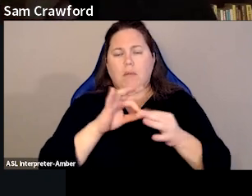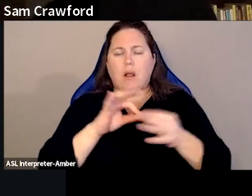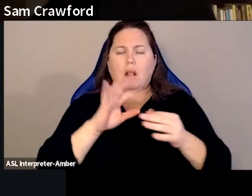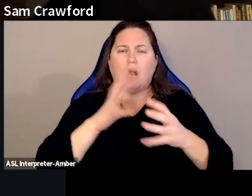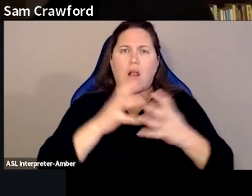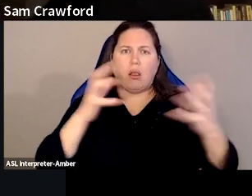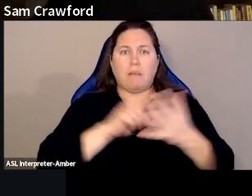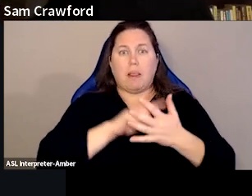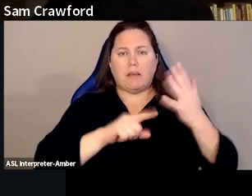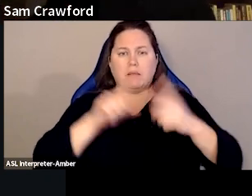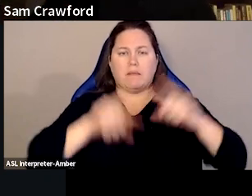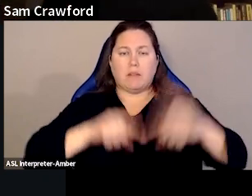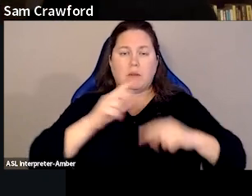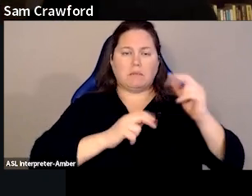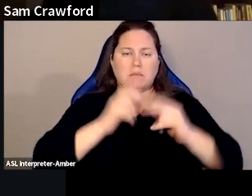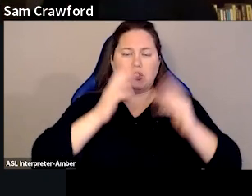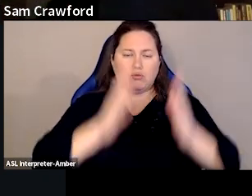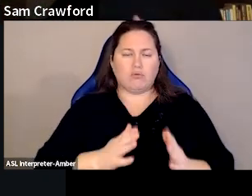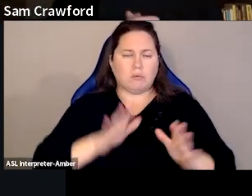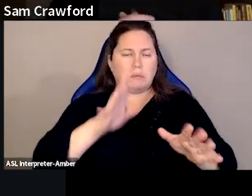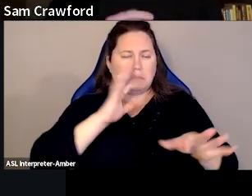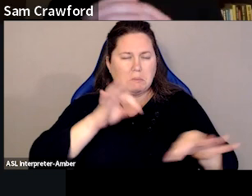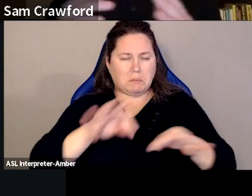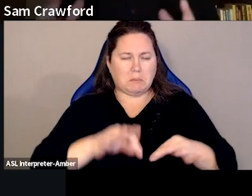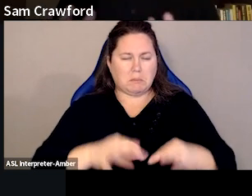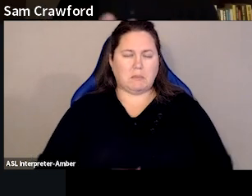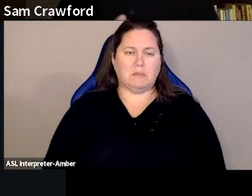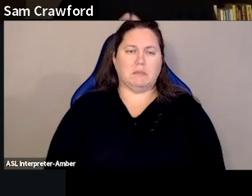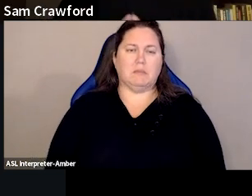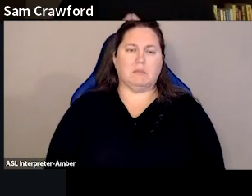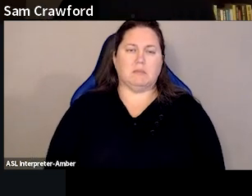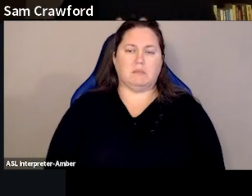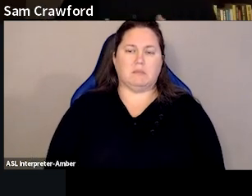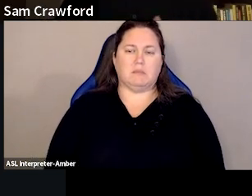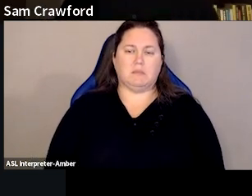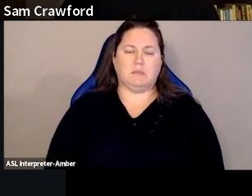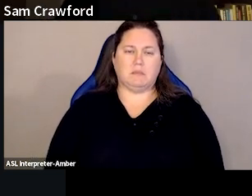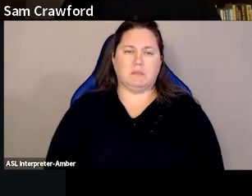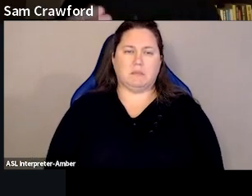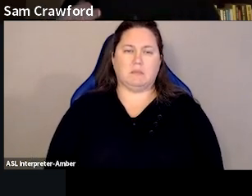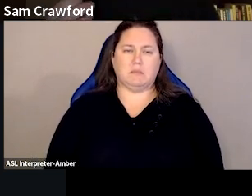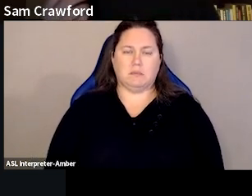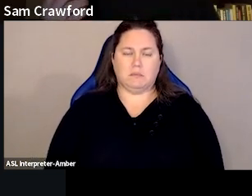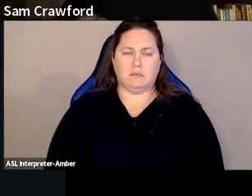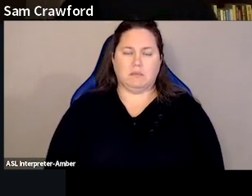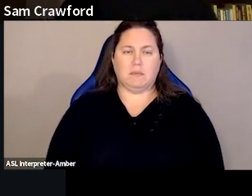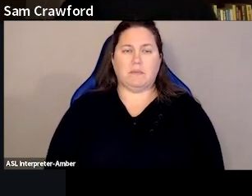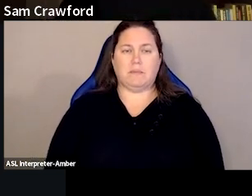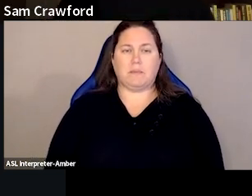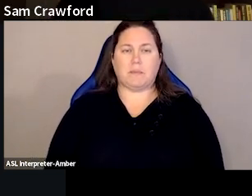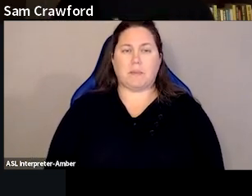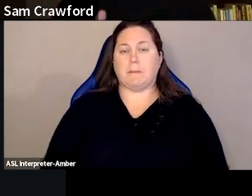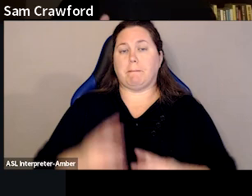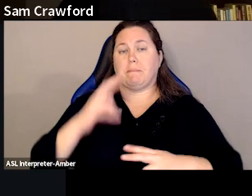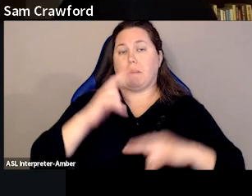let me just lay it out specifically for you. So what it actually comes to building your website in a way that makes the most of